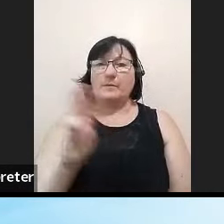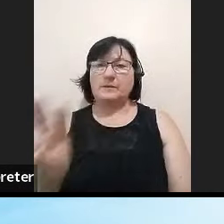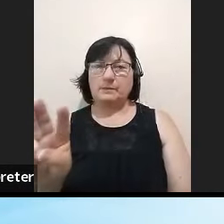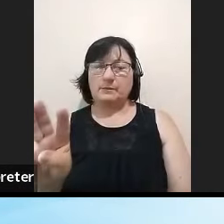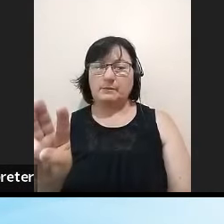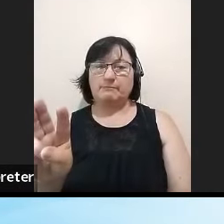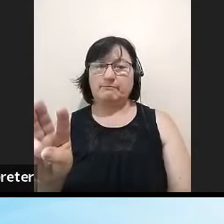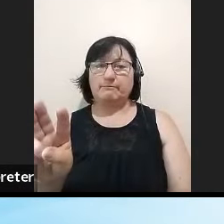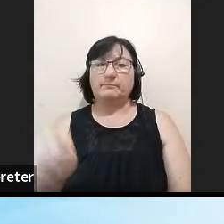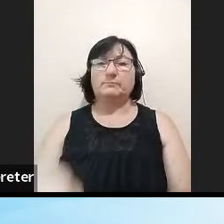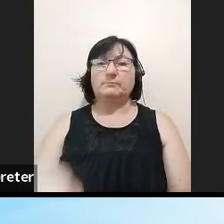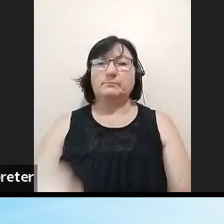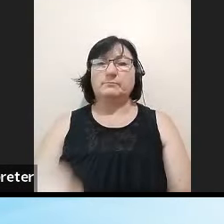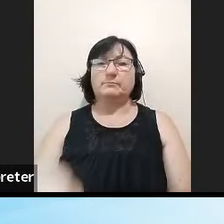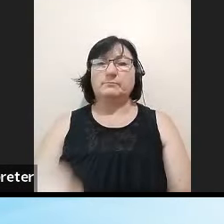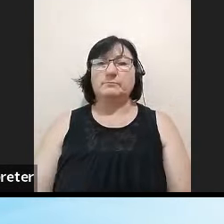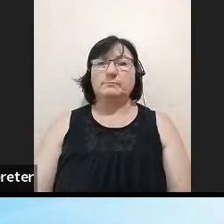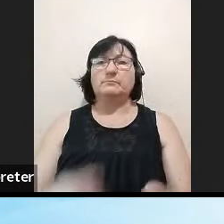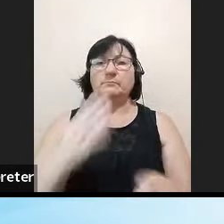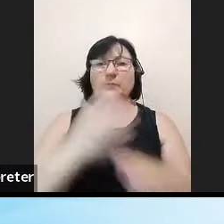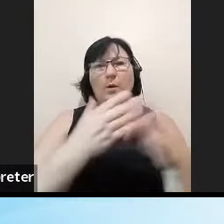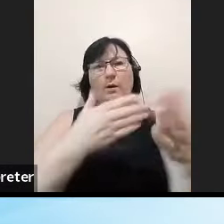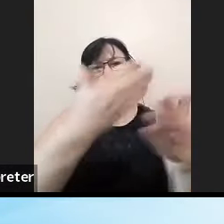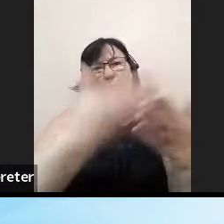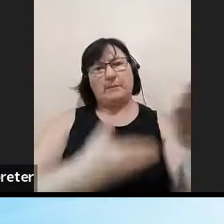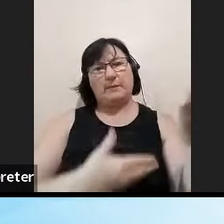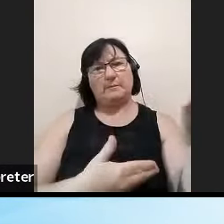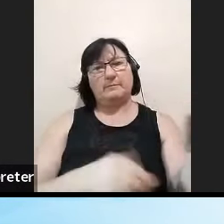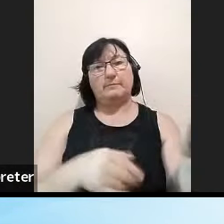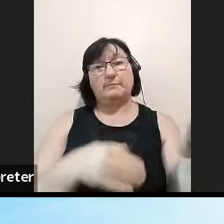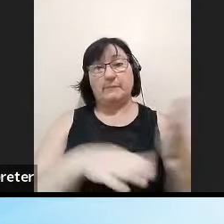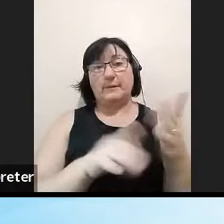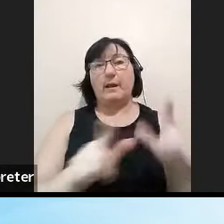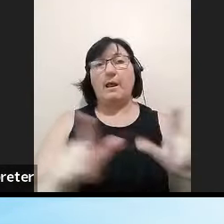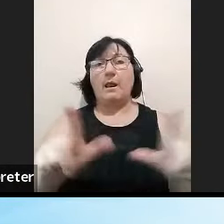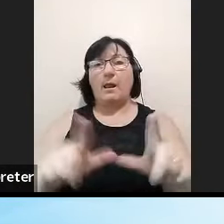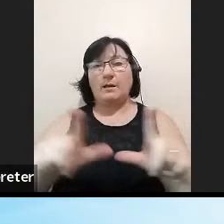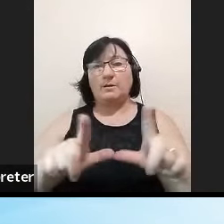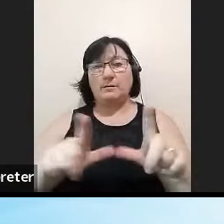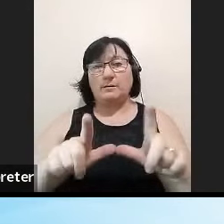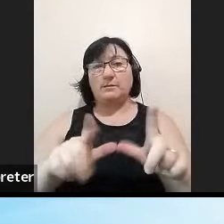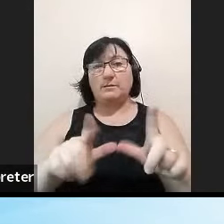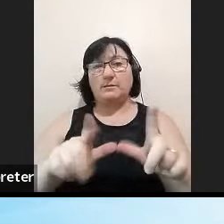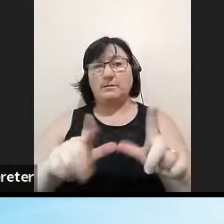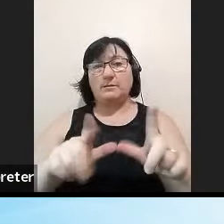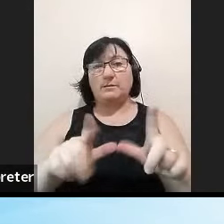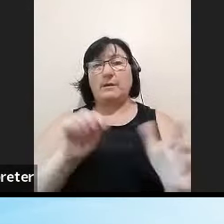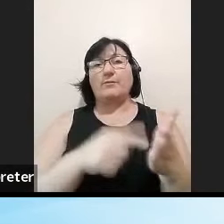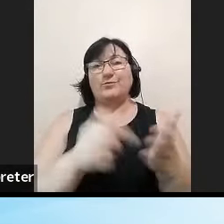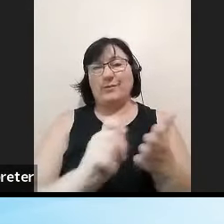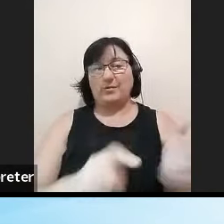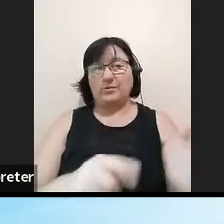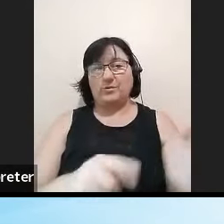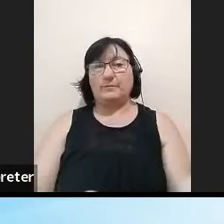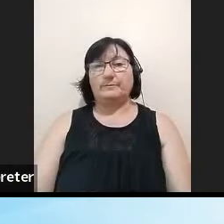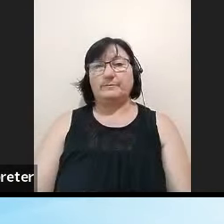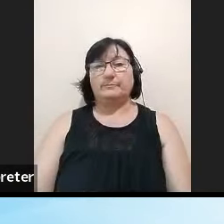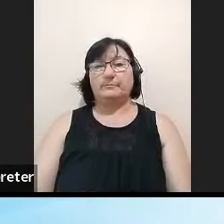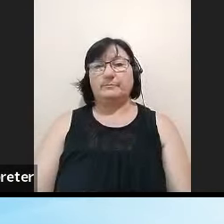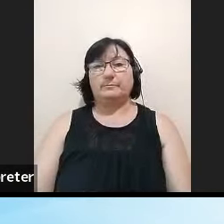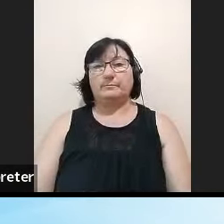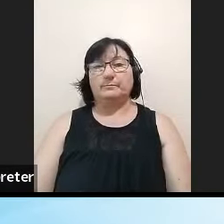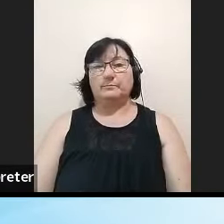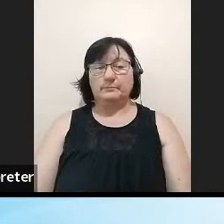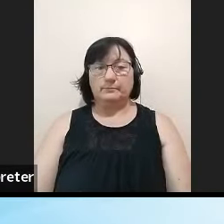webpage under licensing and registration. And we also have an